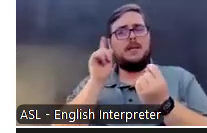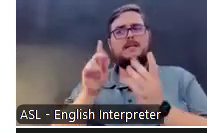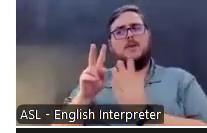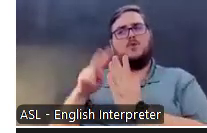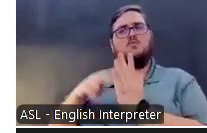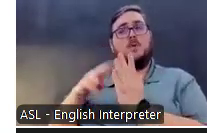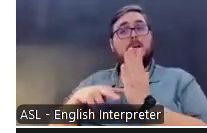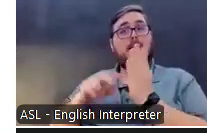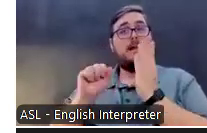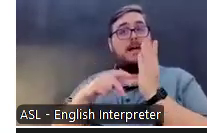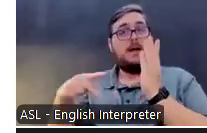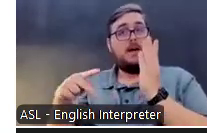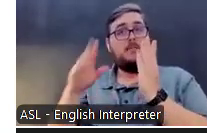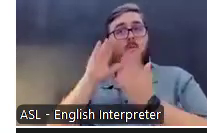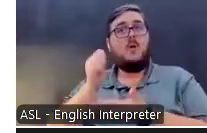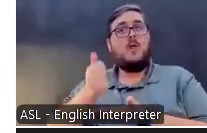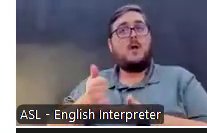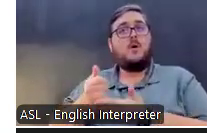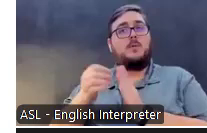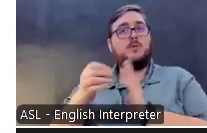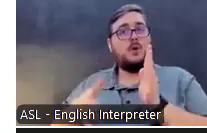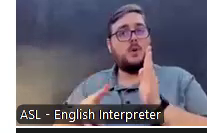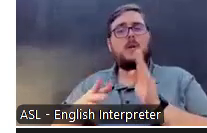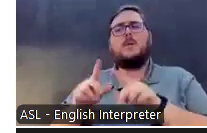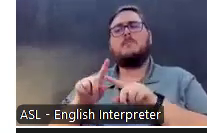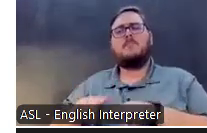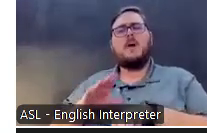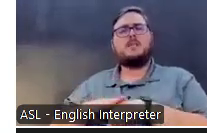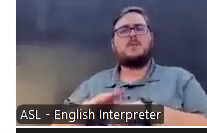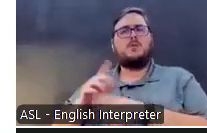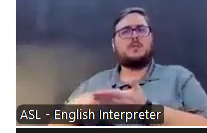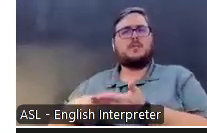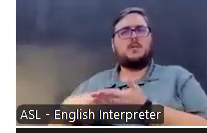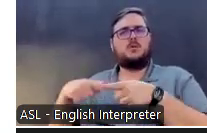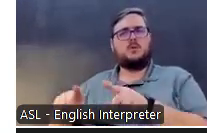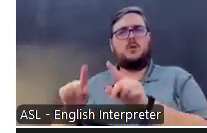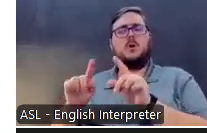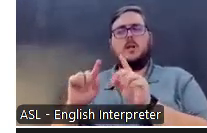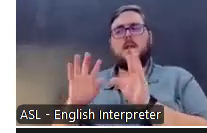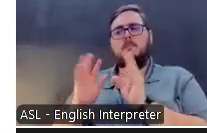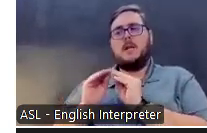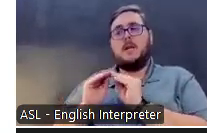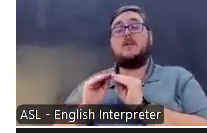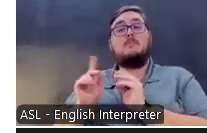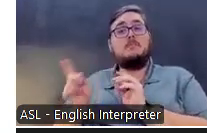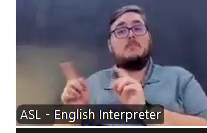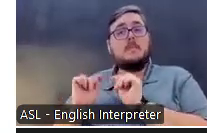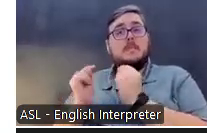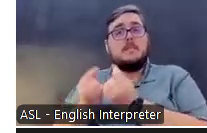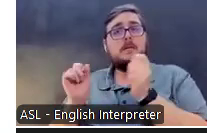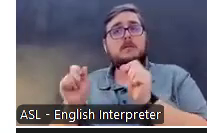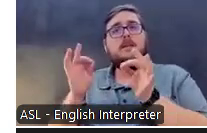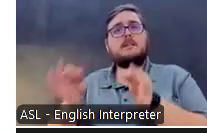needs discussed at the IEP meeting, but the team isn't sure if it will be a good fit, that could be trialed and then